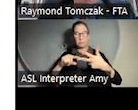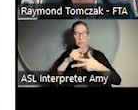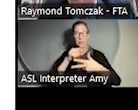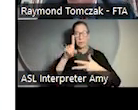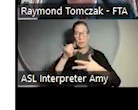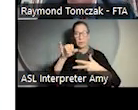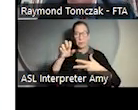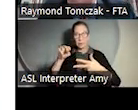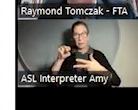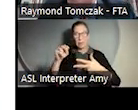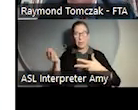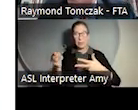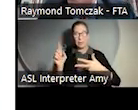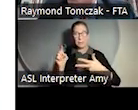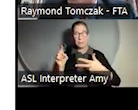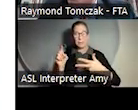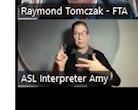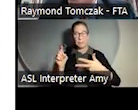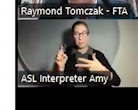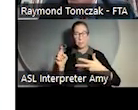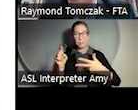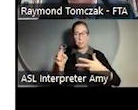Gerard Rice with us?